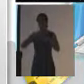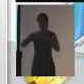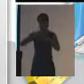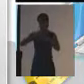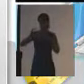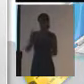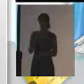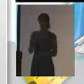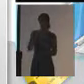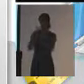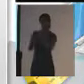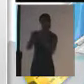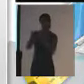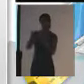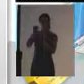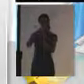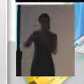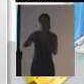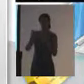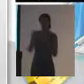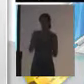stable from the beginning because it's going to learn to walk.